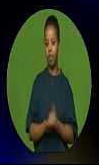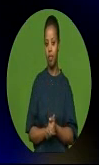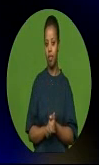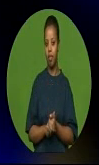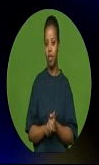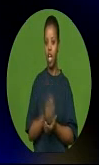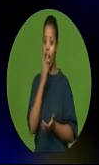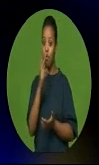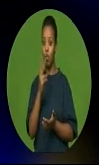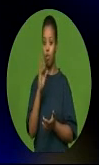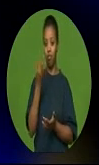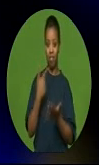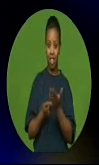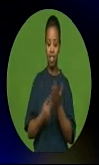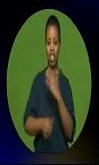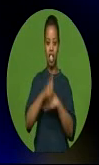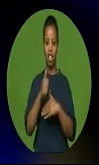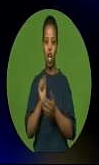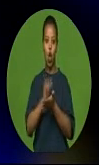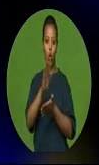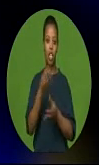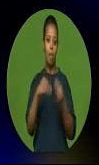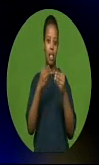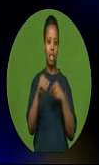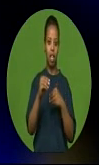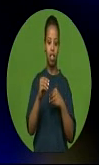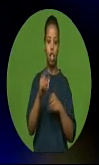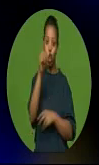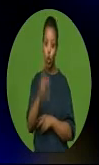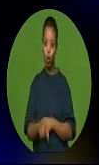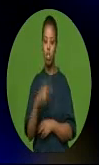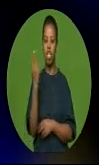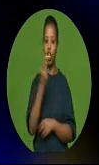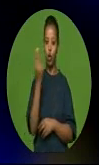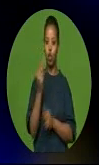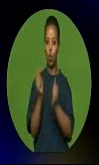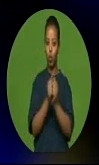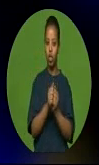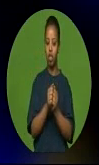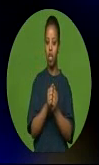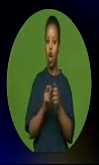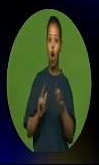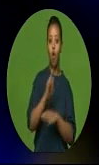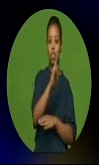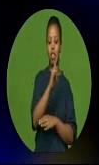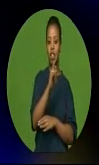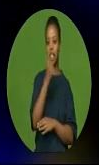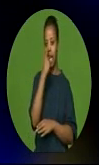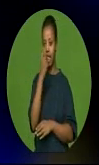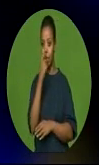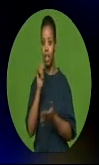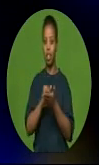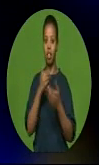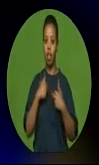In view of these risks, consignment sales should be used with overseas customers